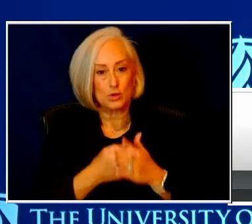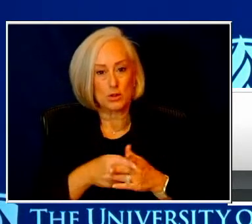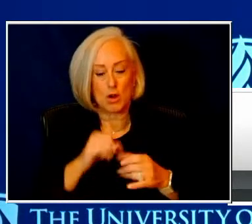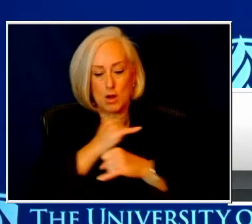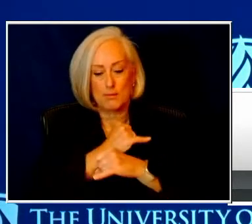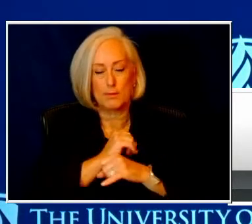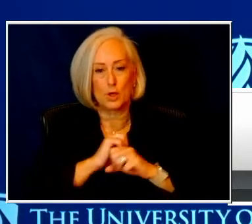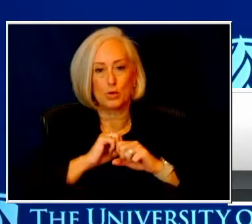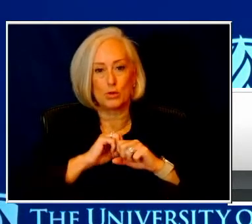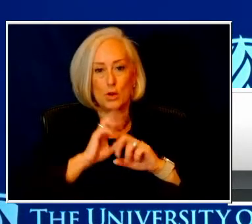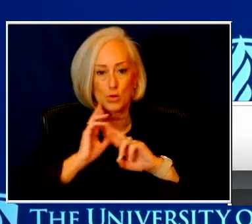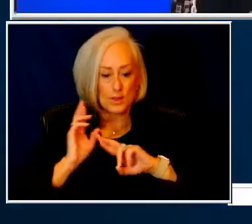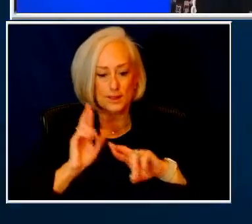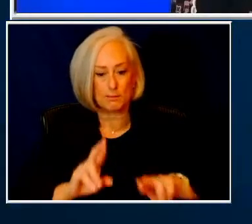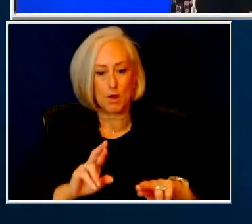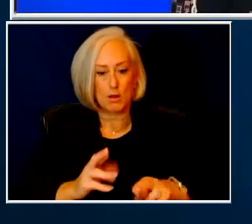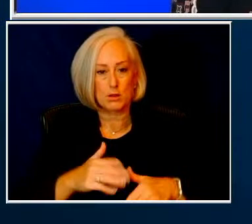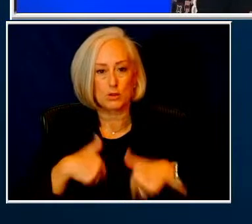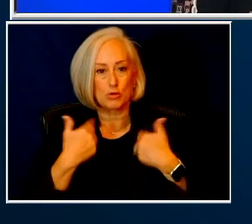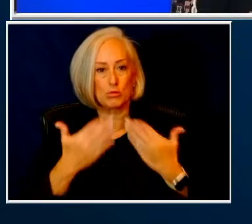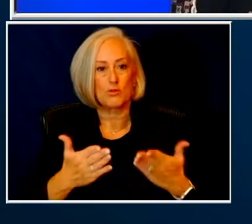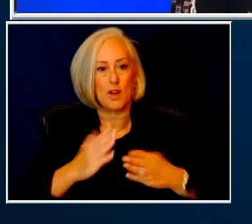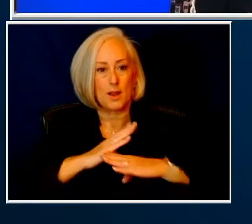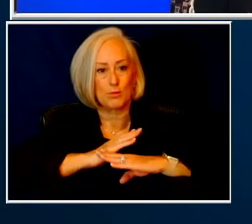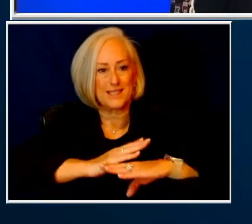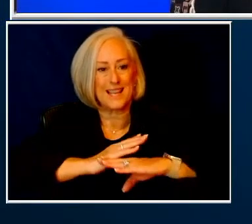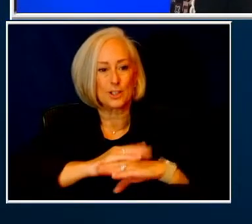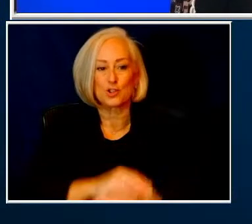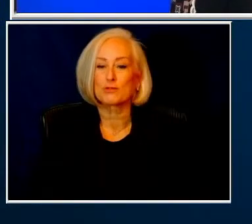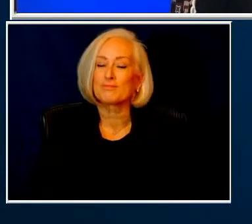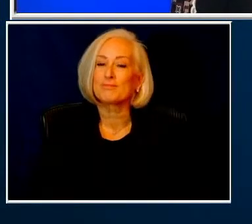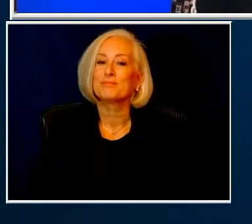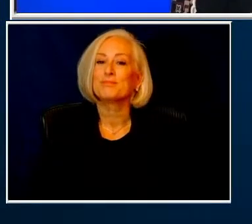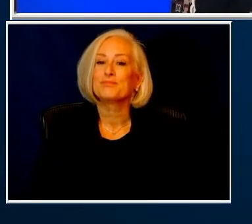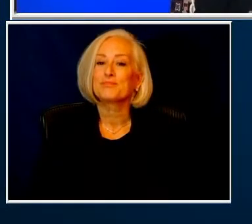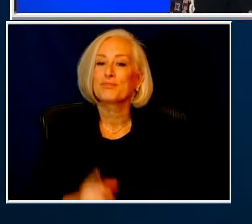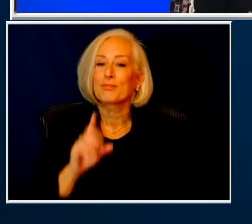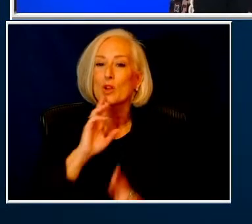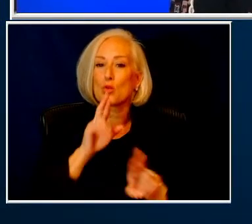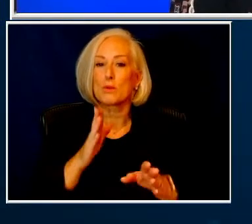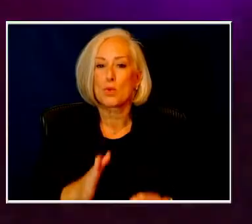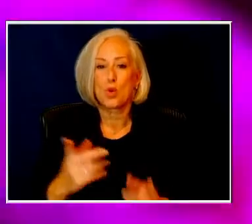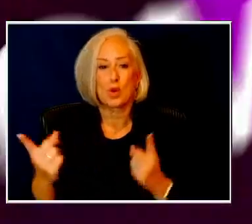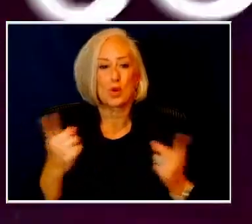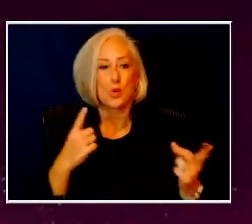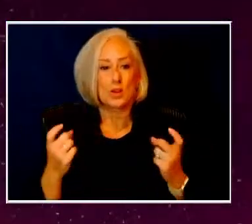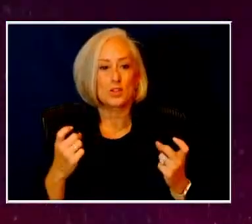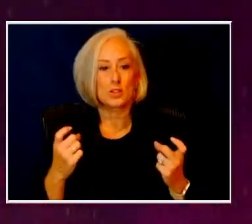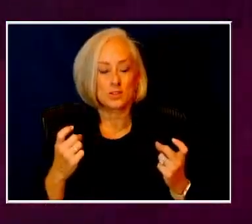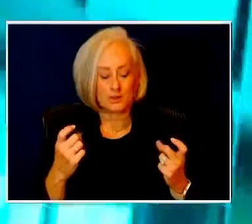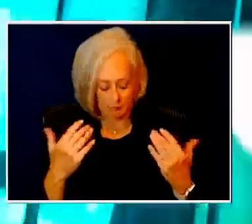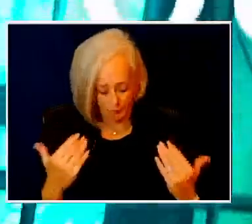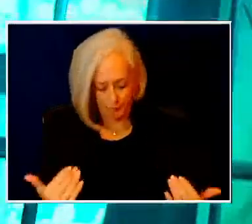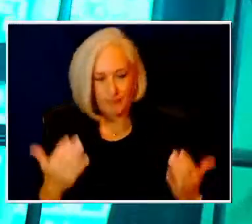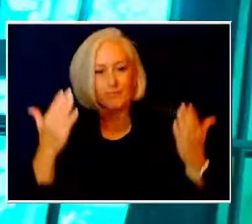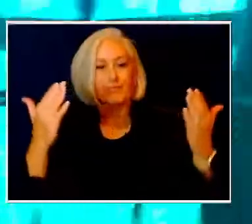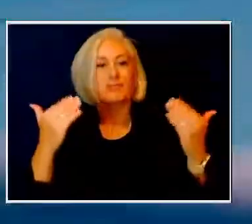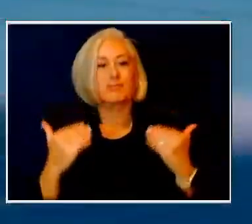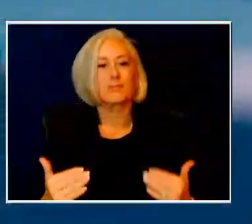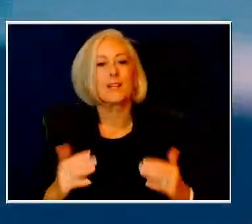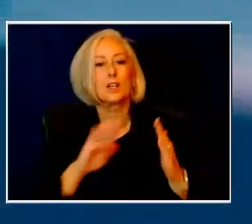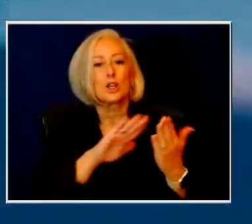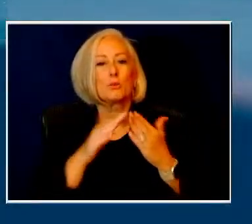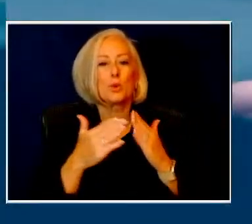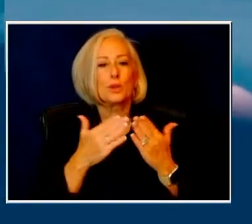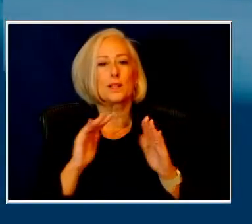think this is very good stuff. Do we have any reporter questions on the line today? Well, let's get to our community. Joellen has